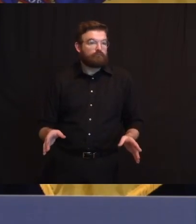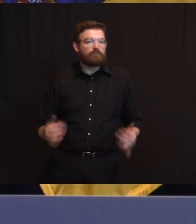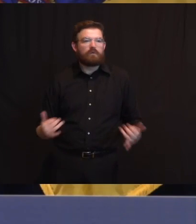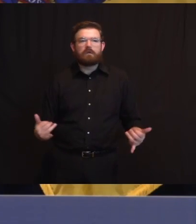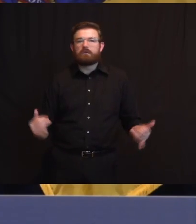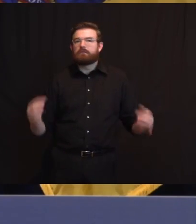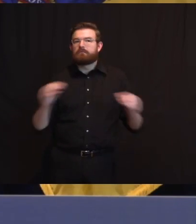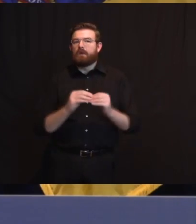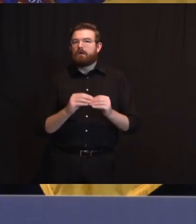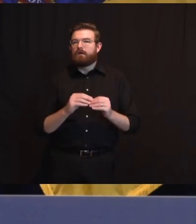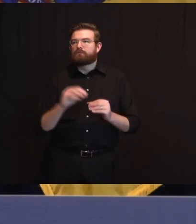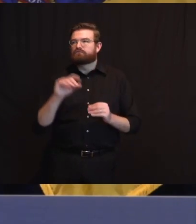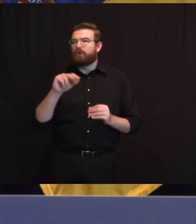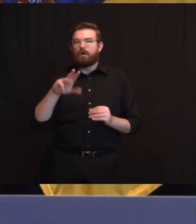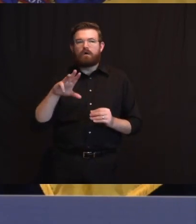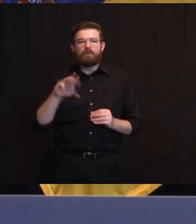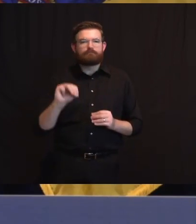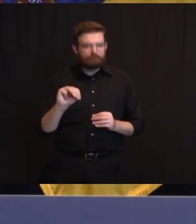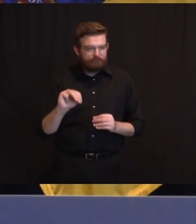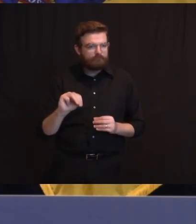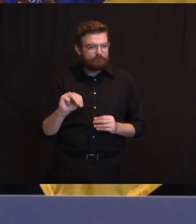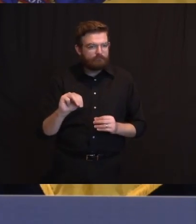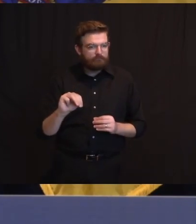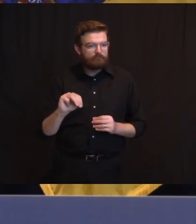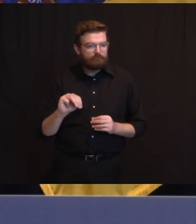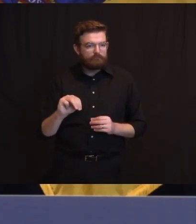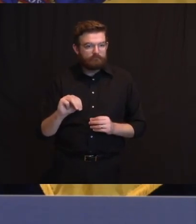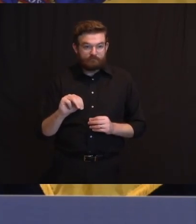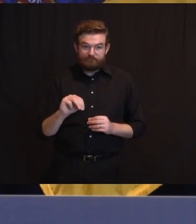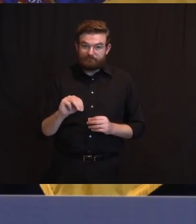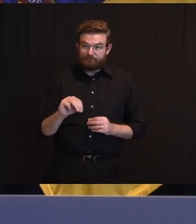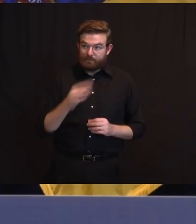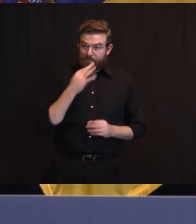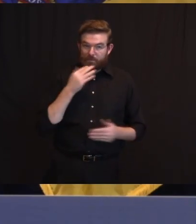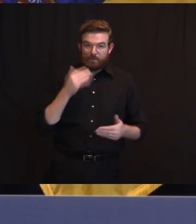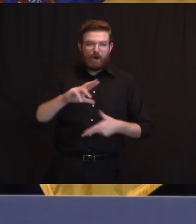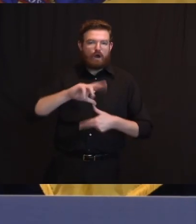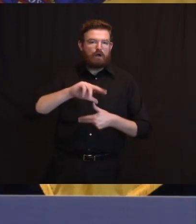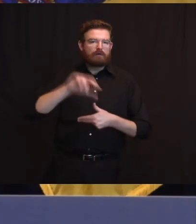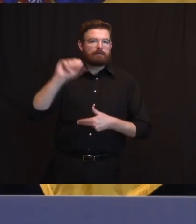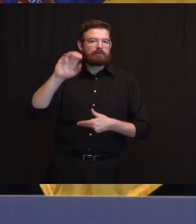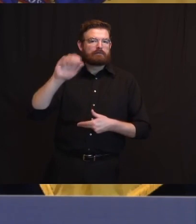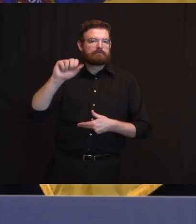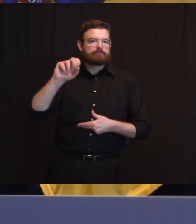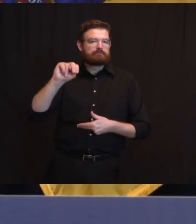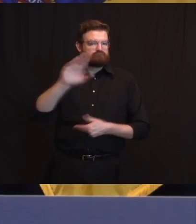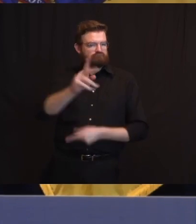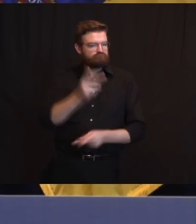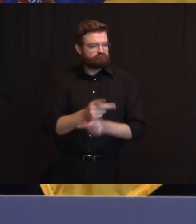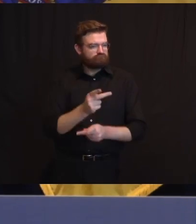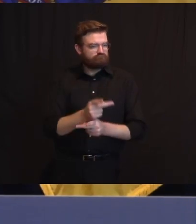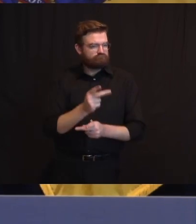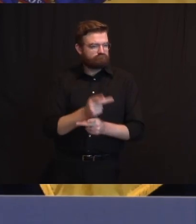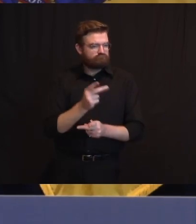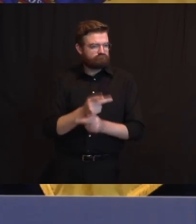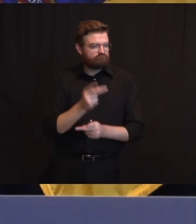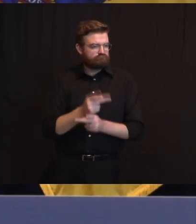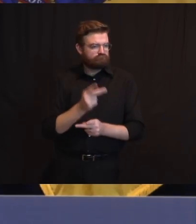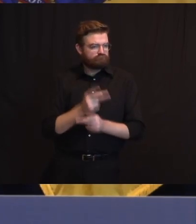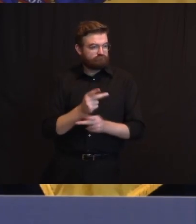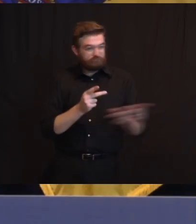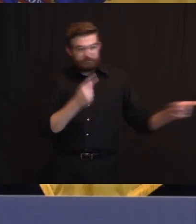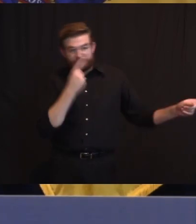good reminder that we're turning into hurricane season, and would love if you could comment for a minute or two on how our